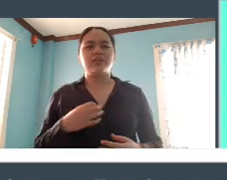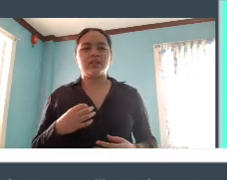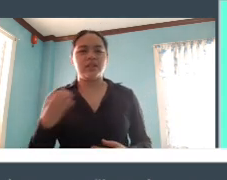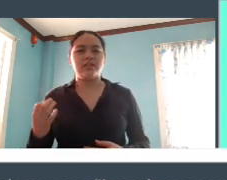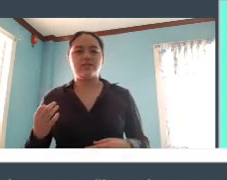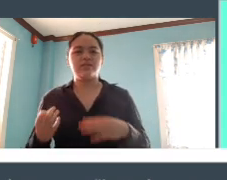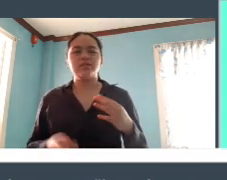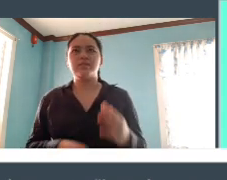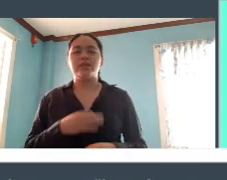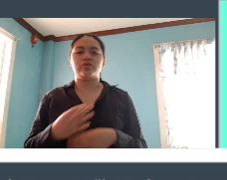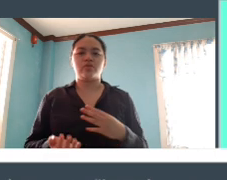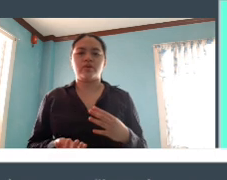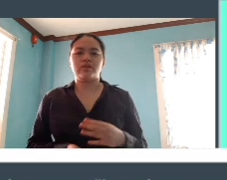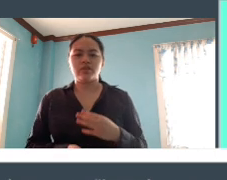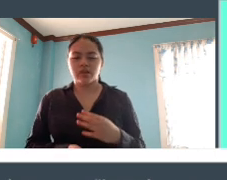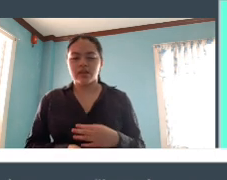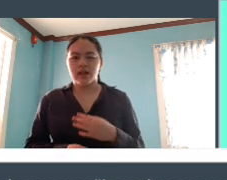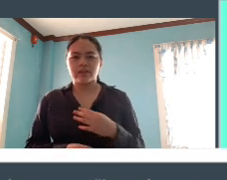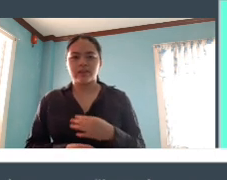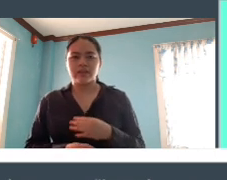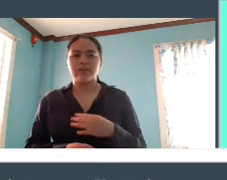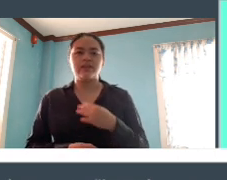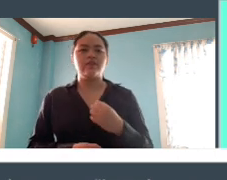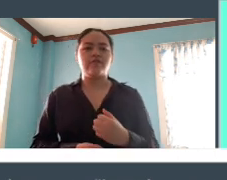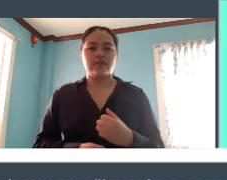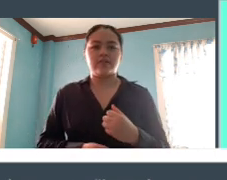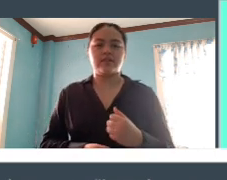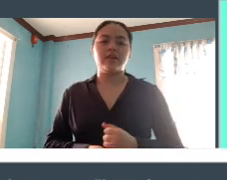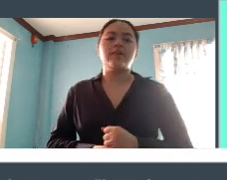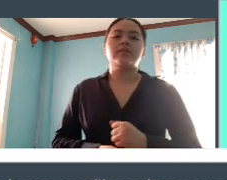new seed slowly mature, the shell acts as a